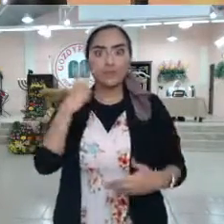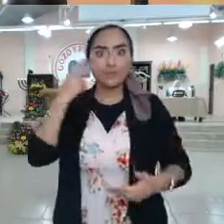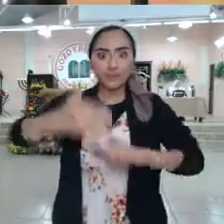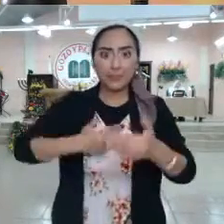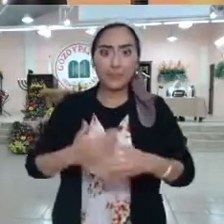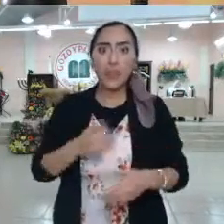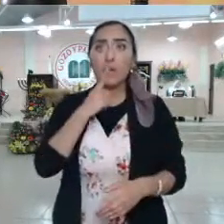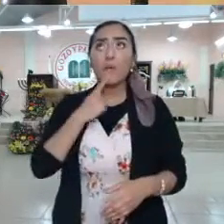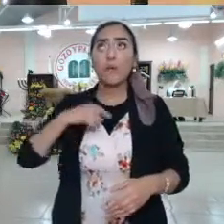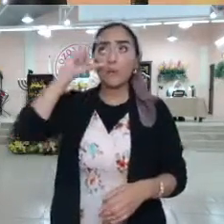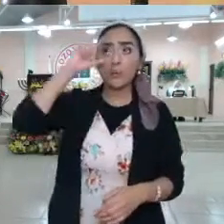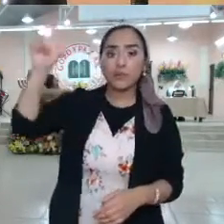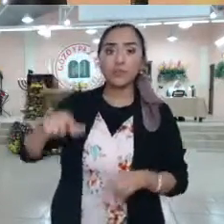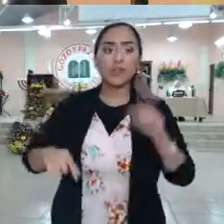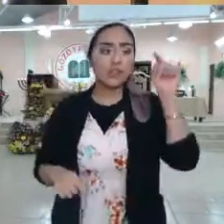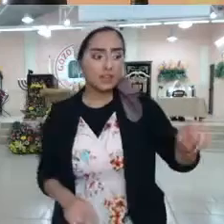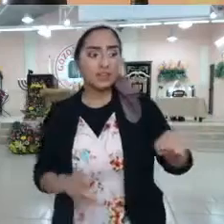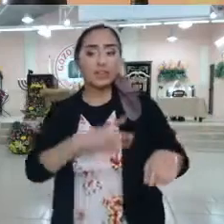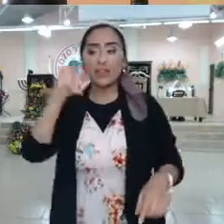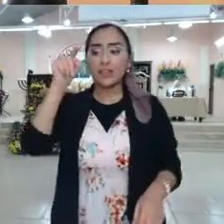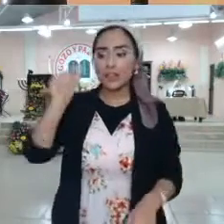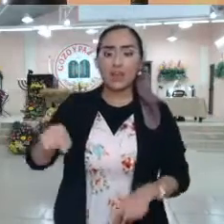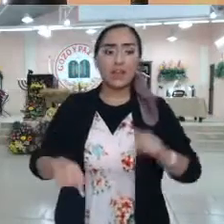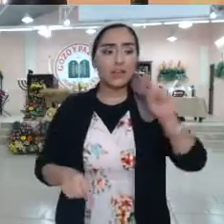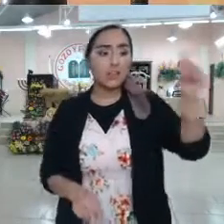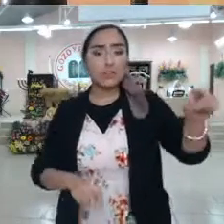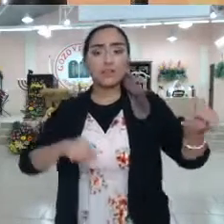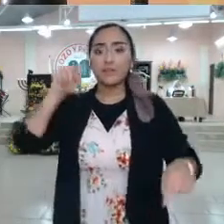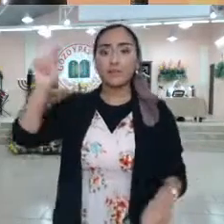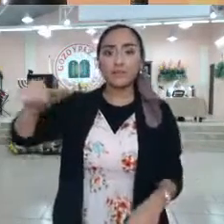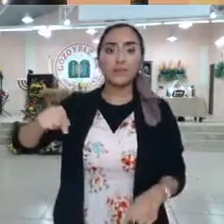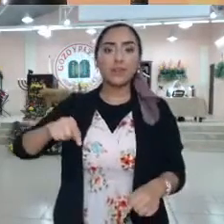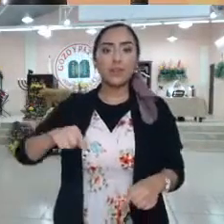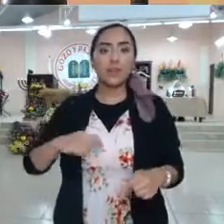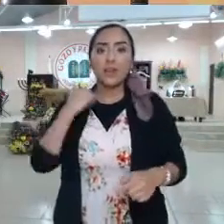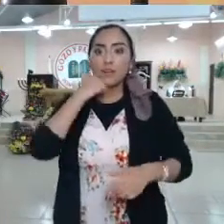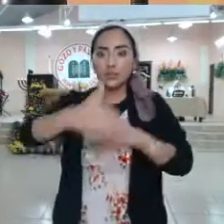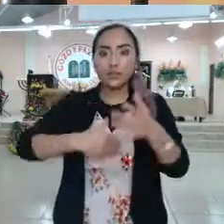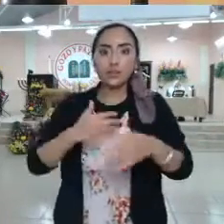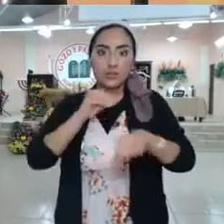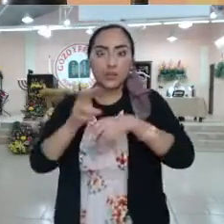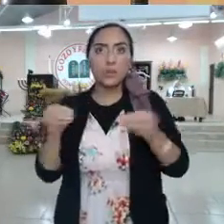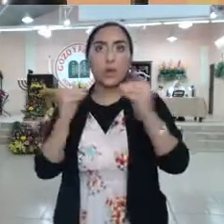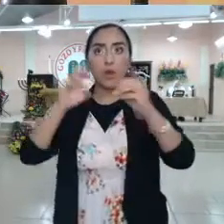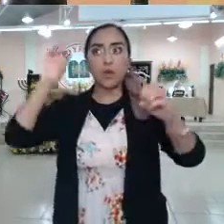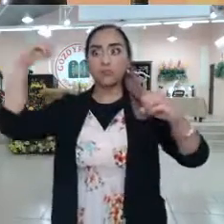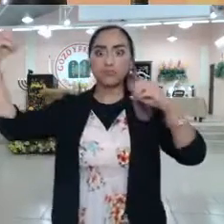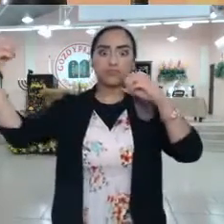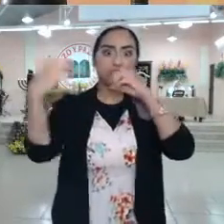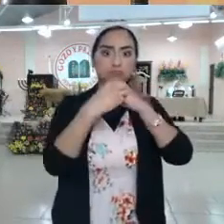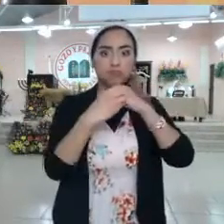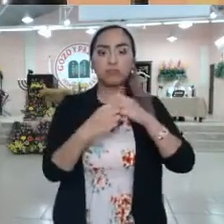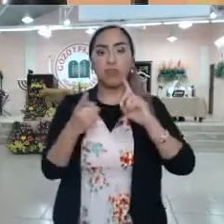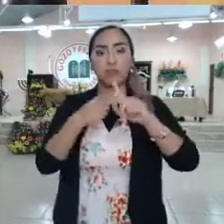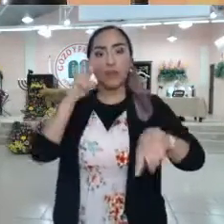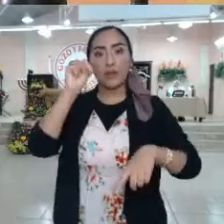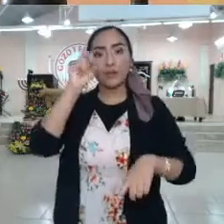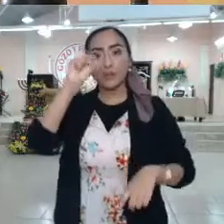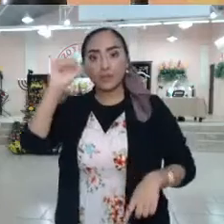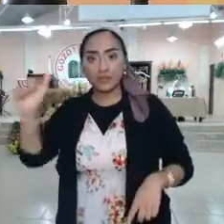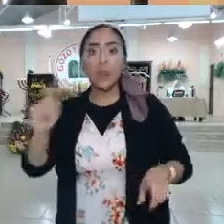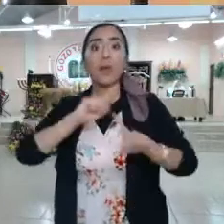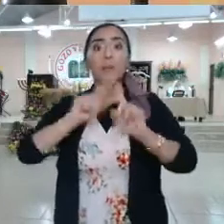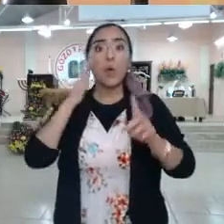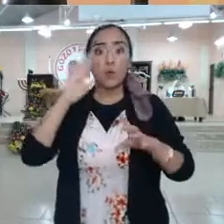have seen that. Red moons, this and that, here, there. More asteroids are announced